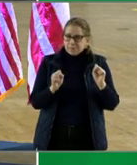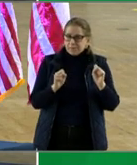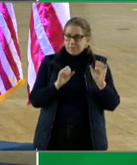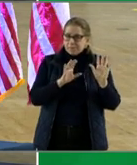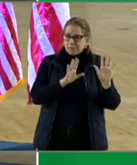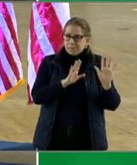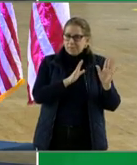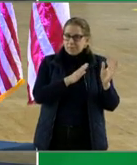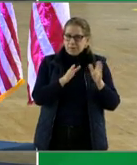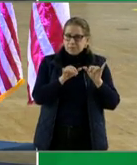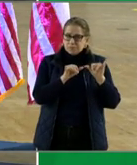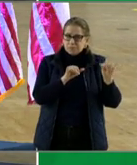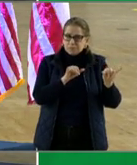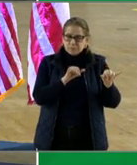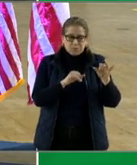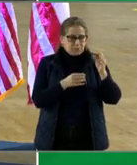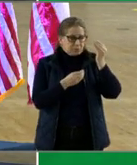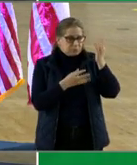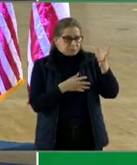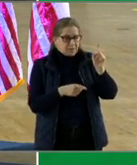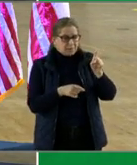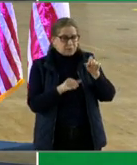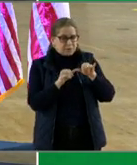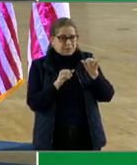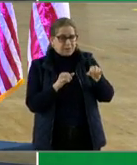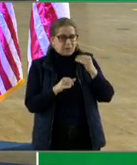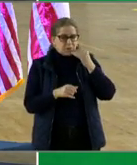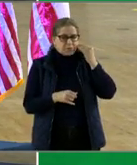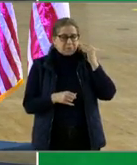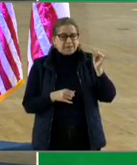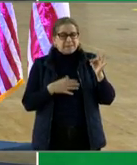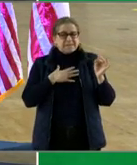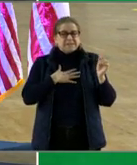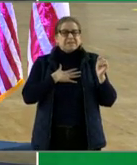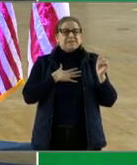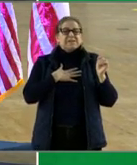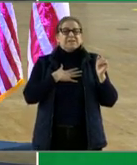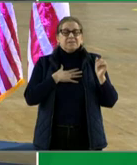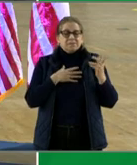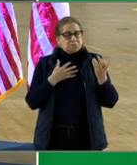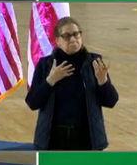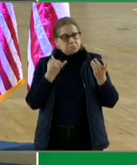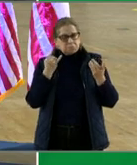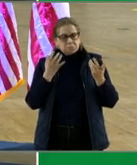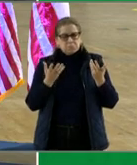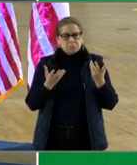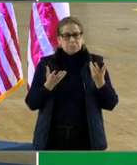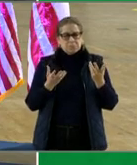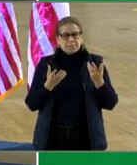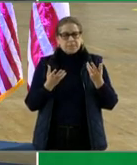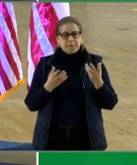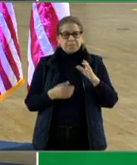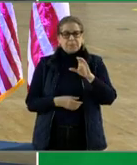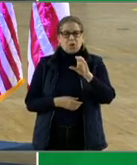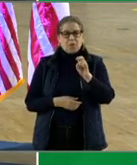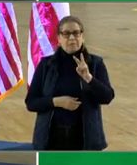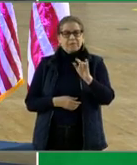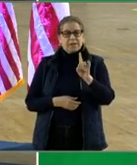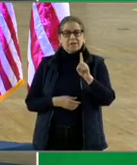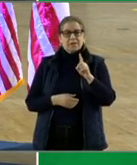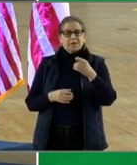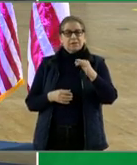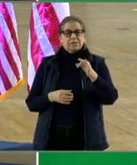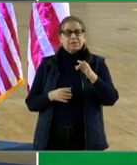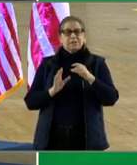you are at home and feeling ill, we want you to remember the symptoms of COVID-19, to contact